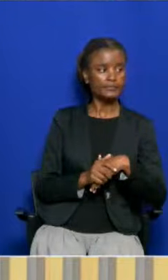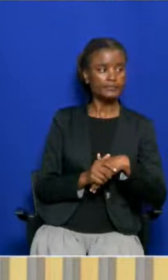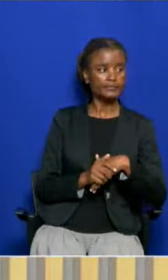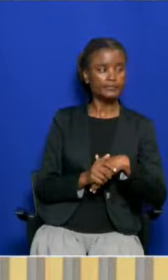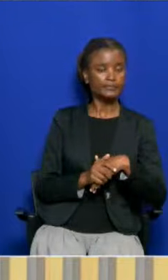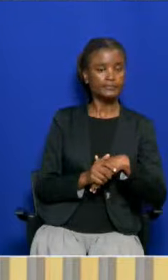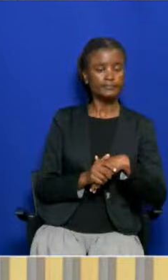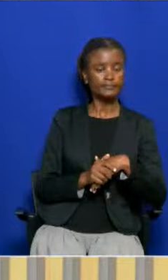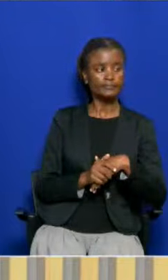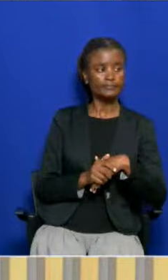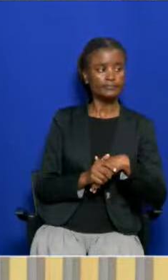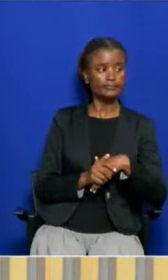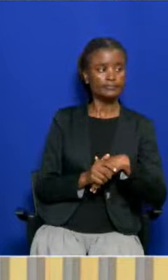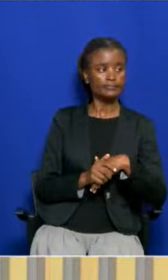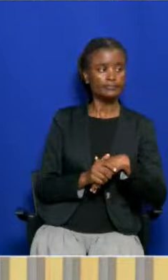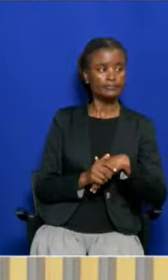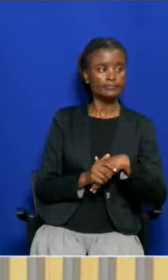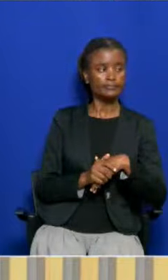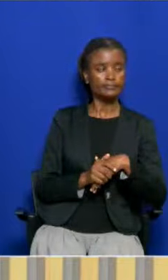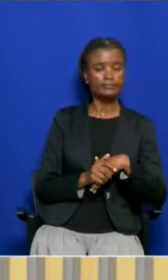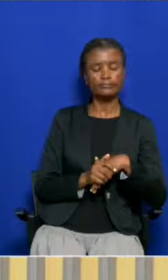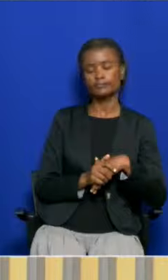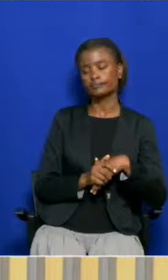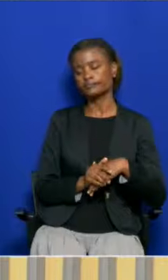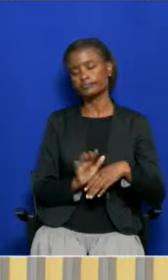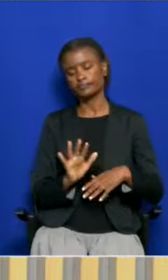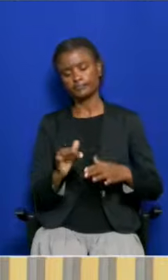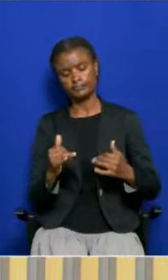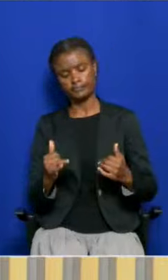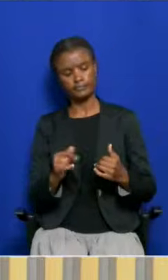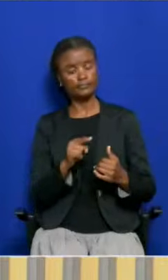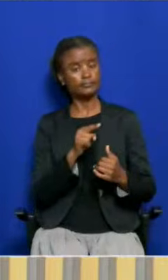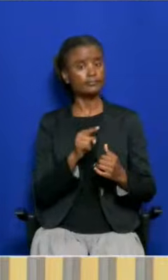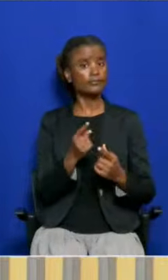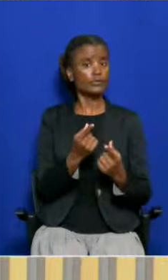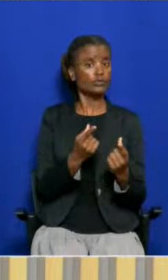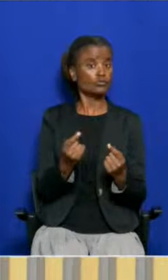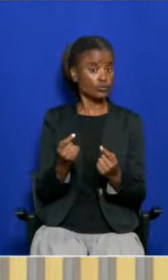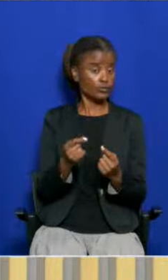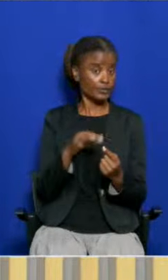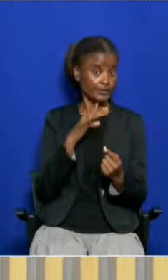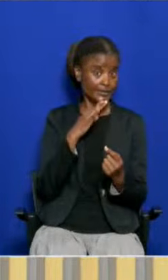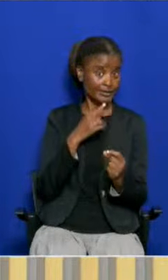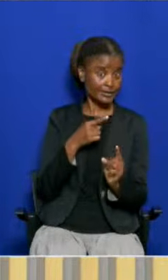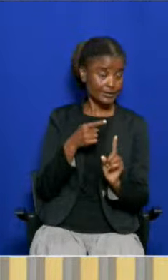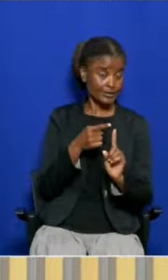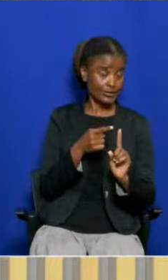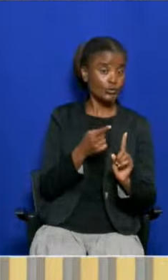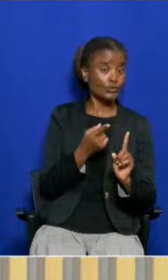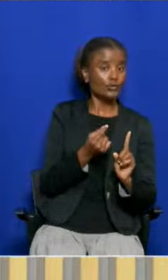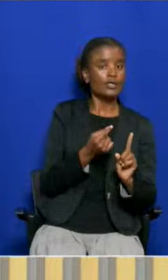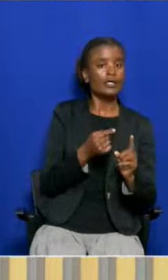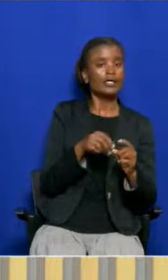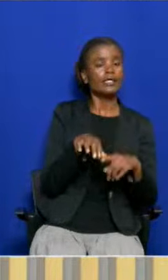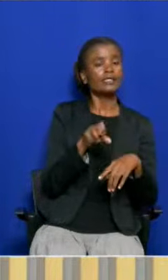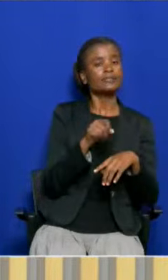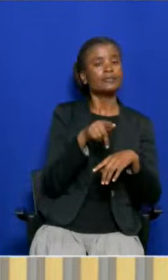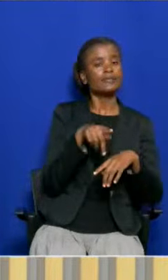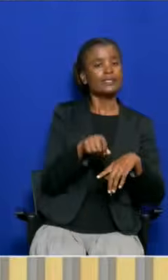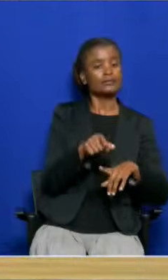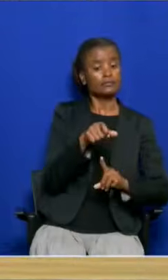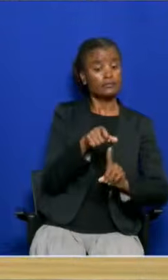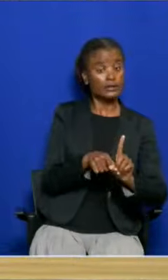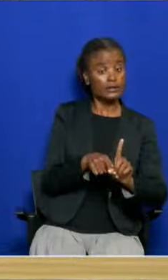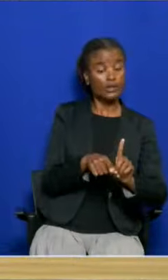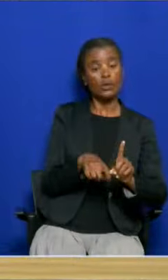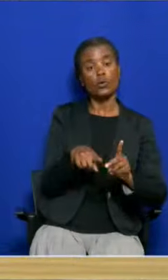And in what capacity were you doing that? Was it as a policeman or as a family friend to the Msibi family?